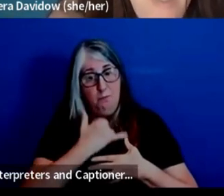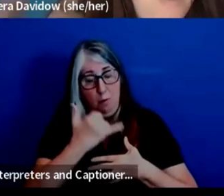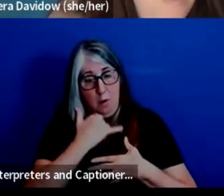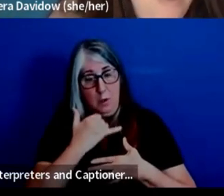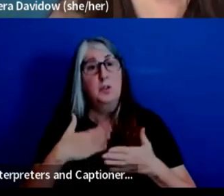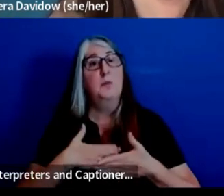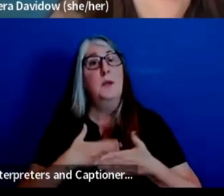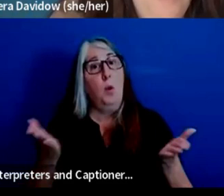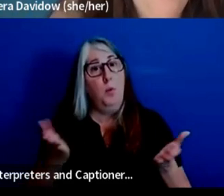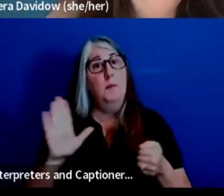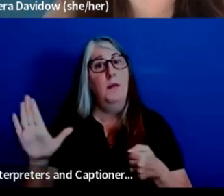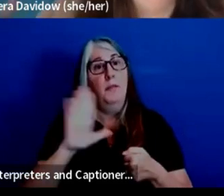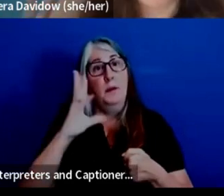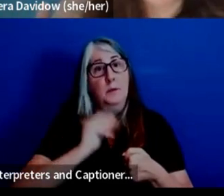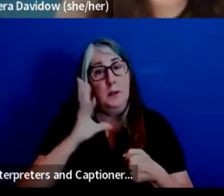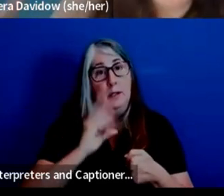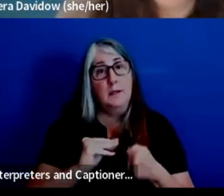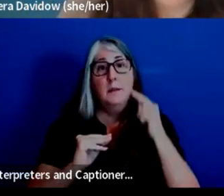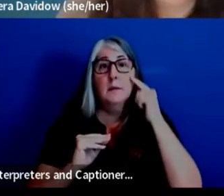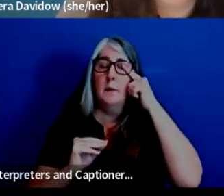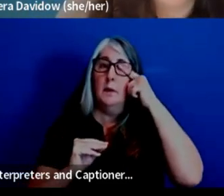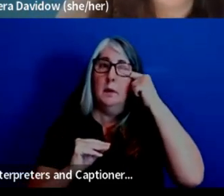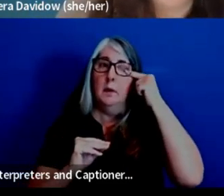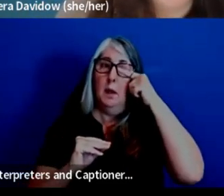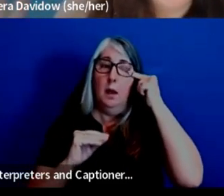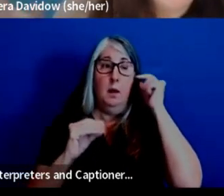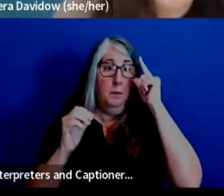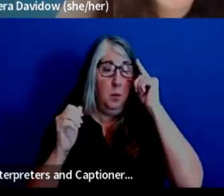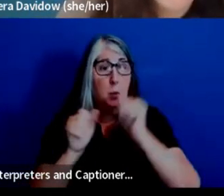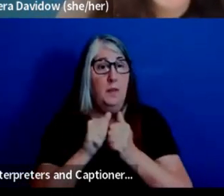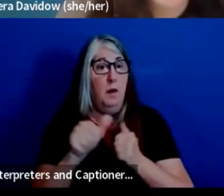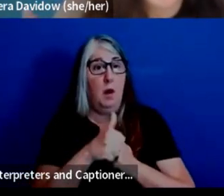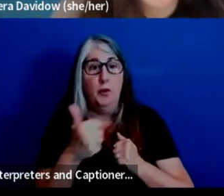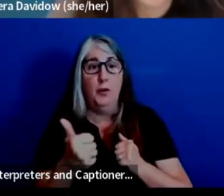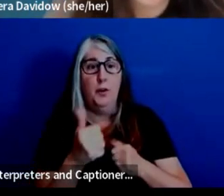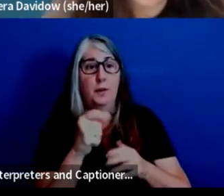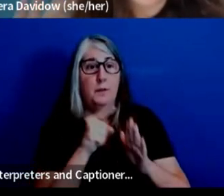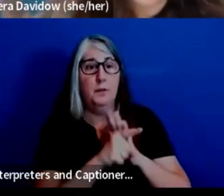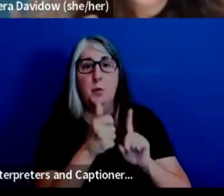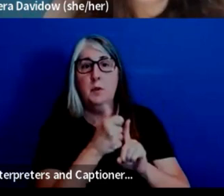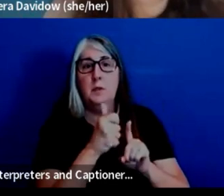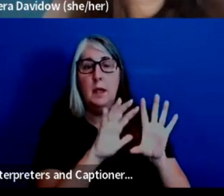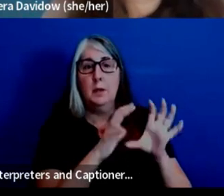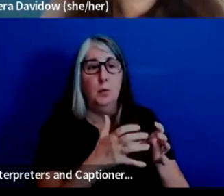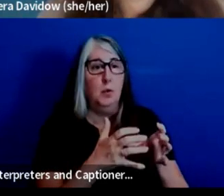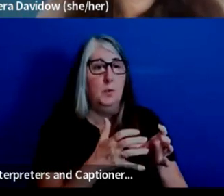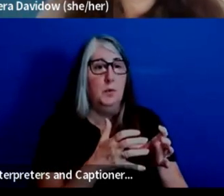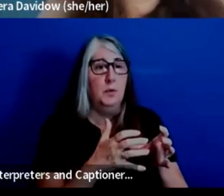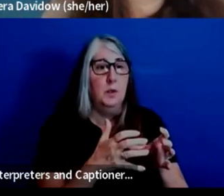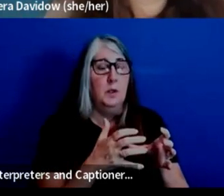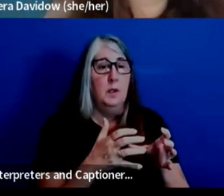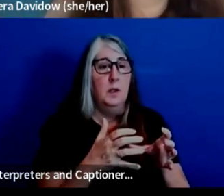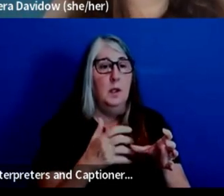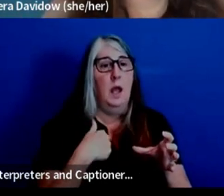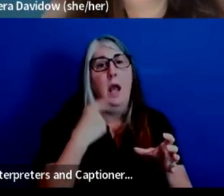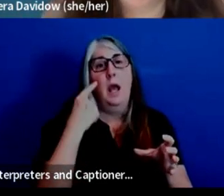experiences. In our alternatives to suicide groups, we've only had, which existed for over decades, and the only people are of among five, I think a